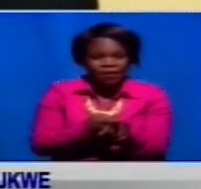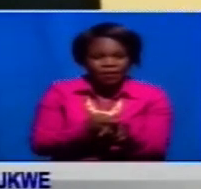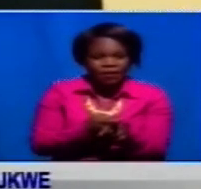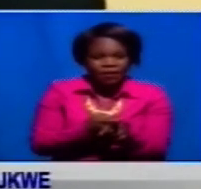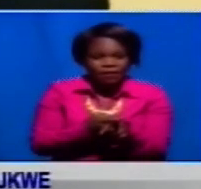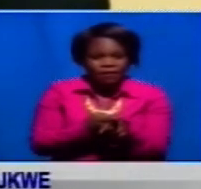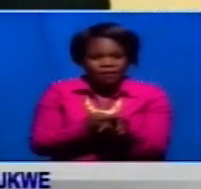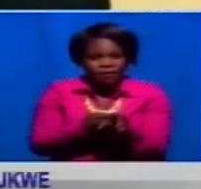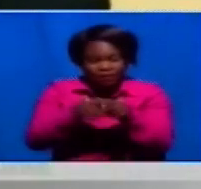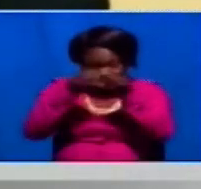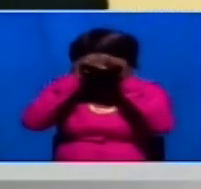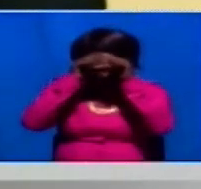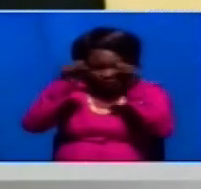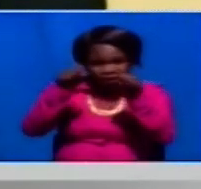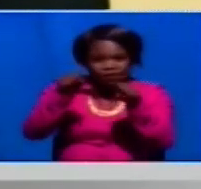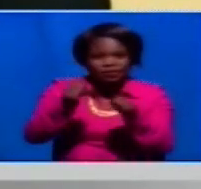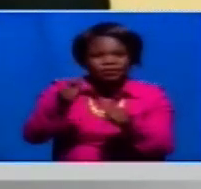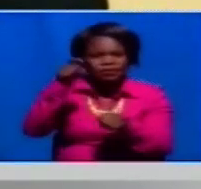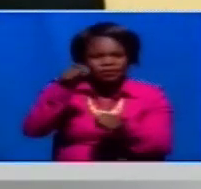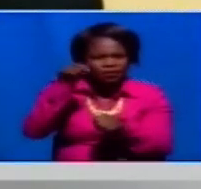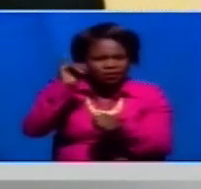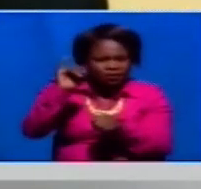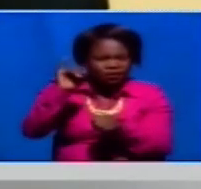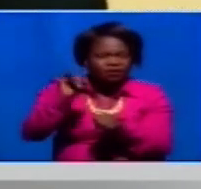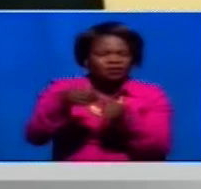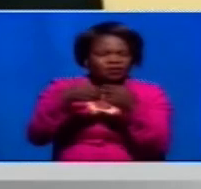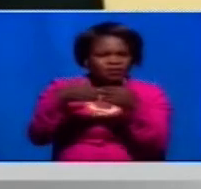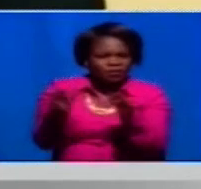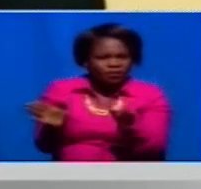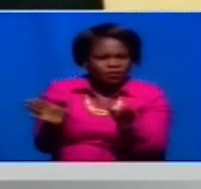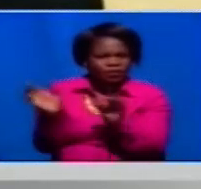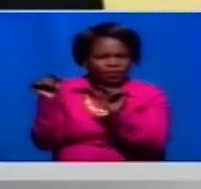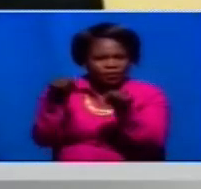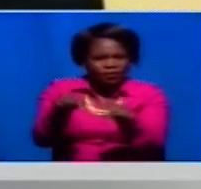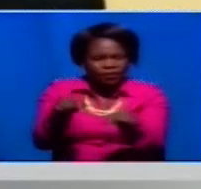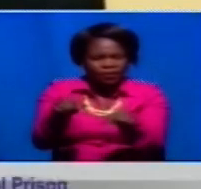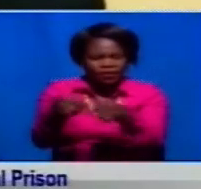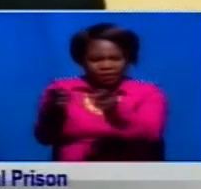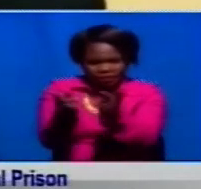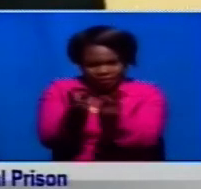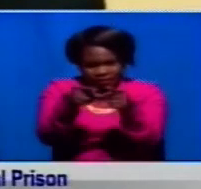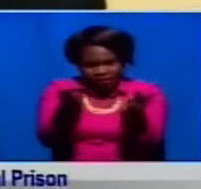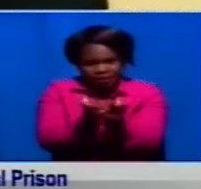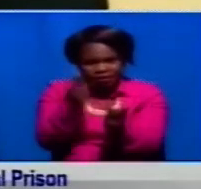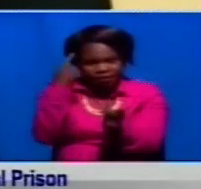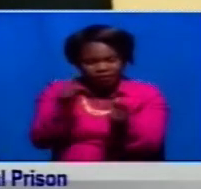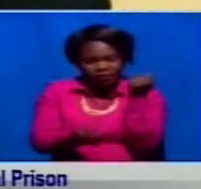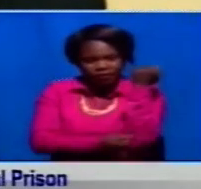Xi Jinping and at FOCAC opened up the 10 points for development, we have